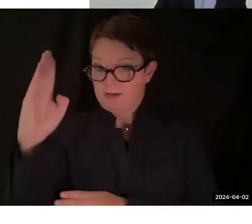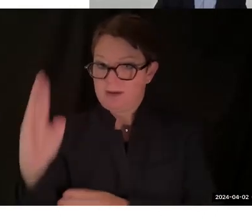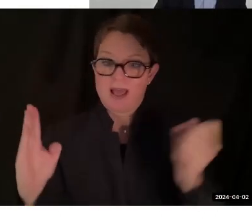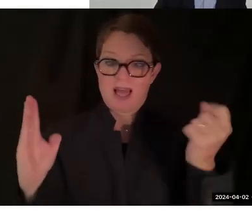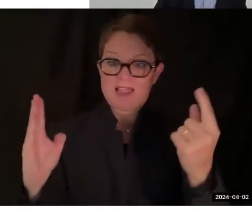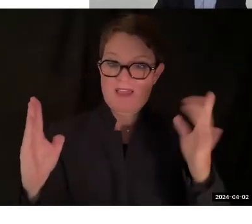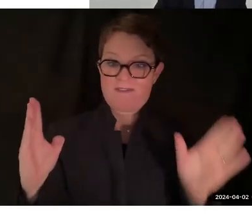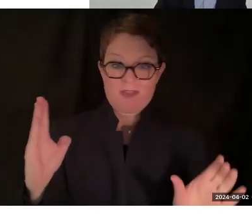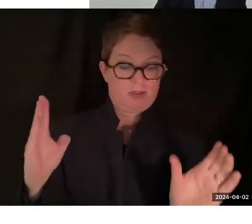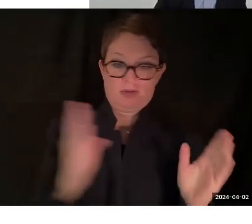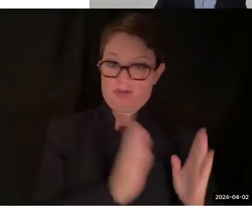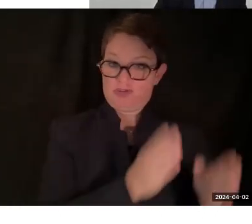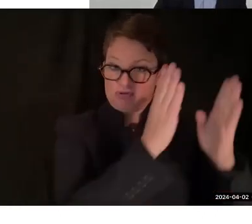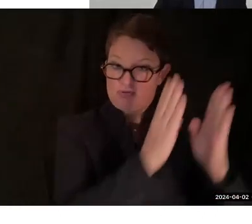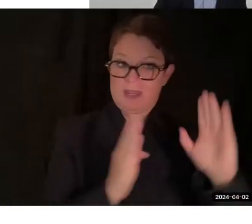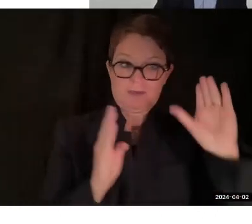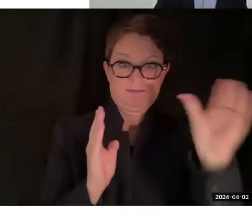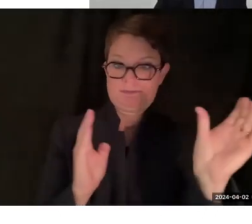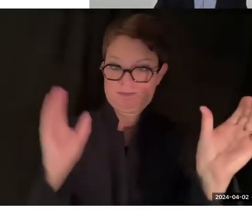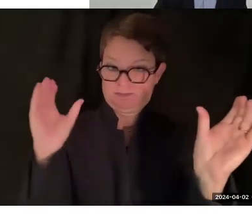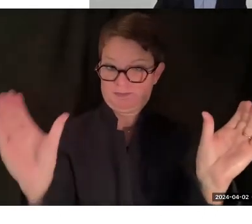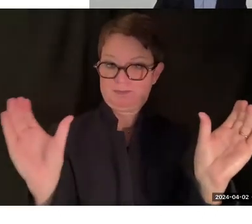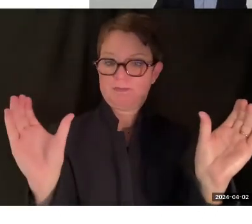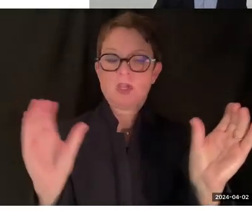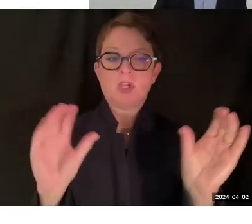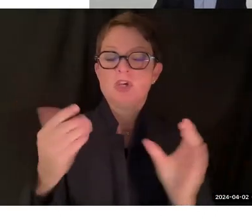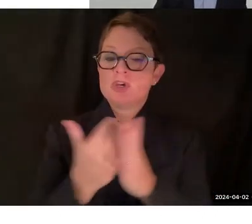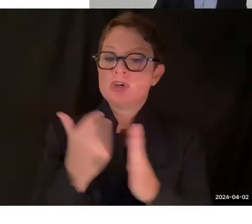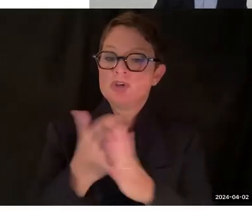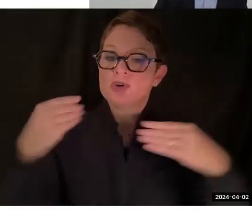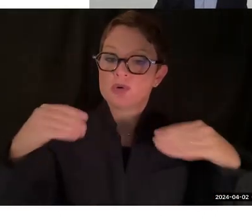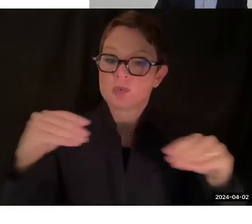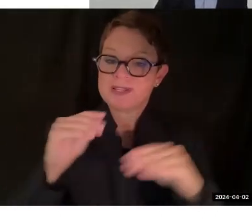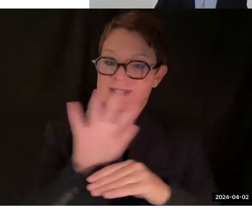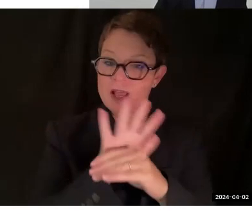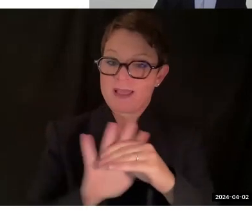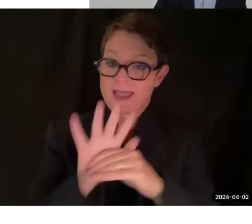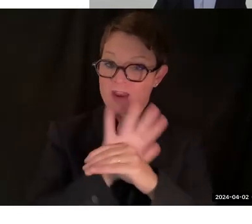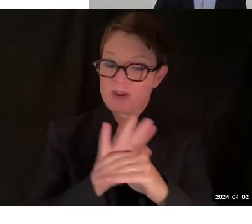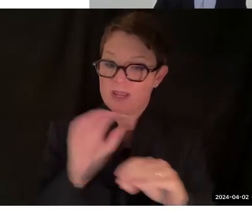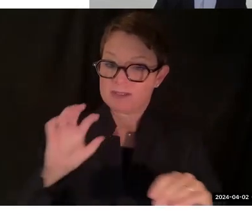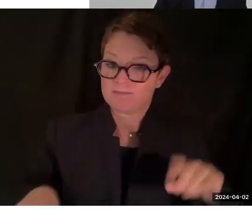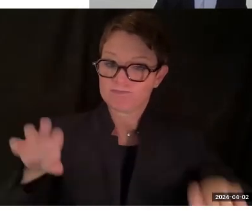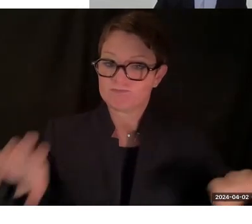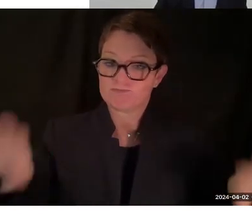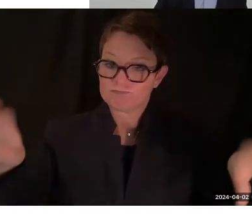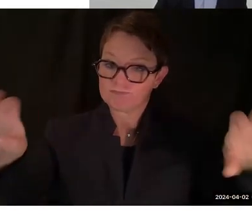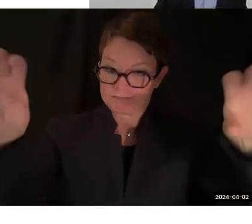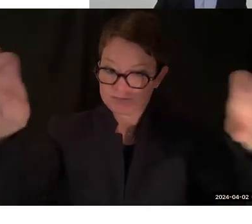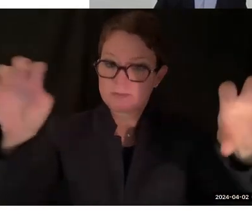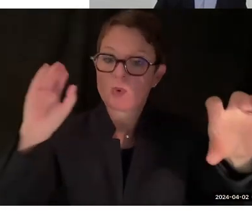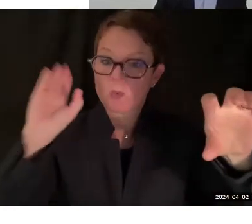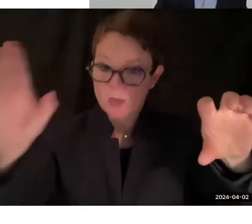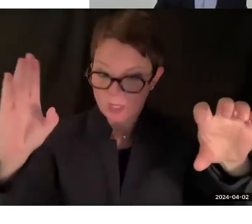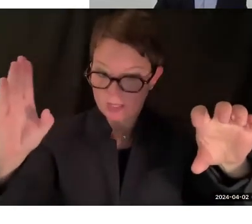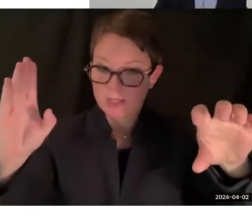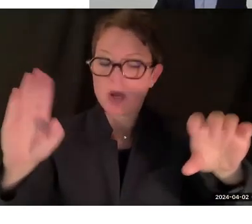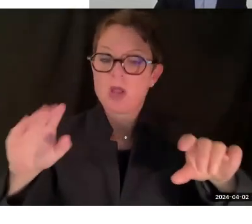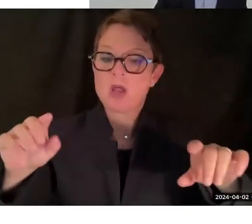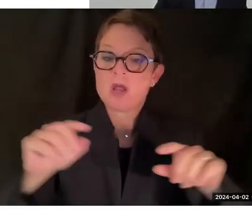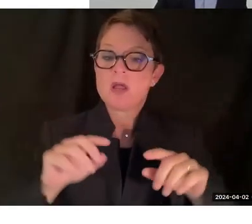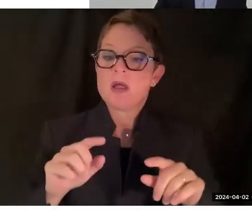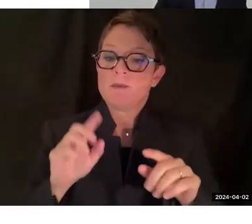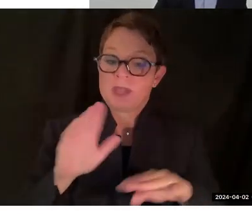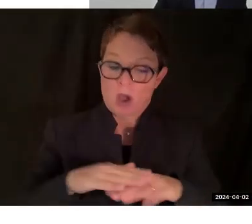is on the left. So new retail areas continue to surround the perimeter of the site, opening to